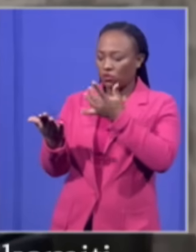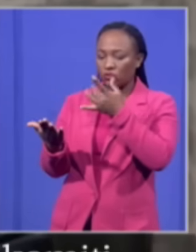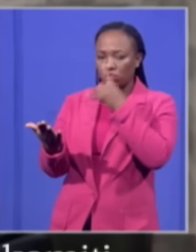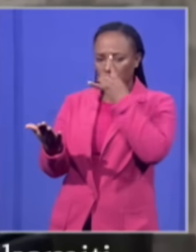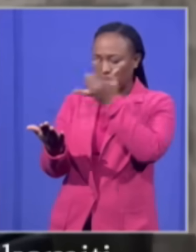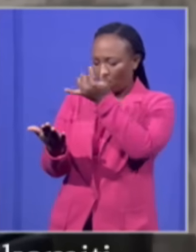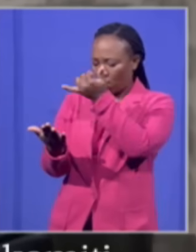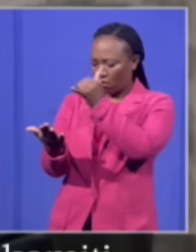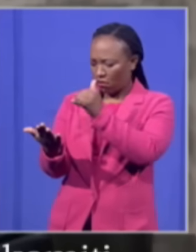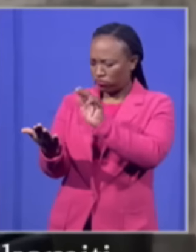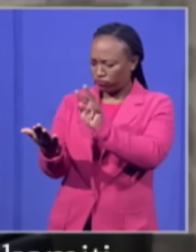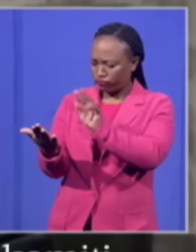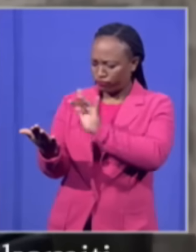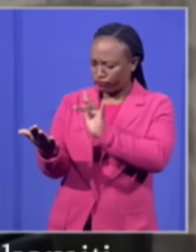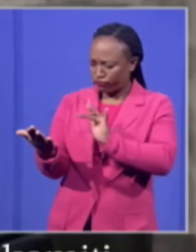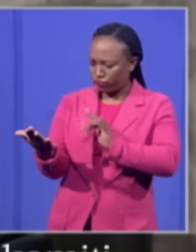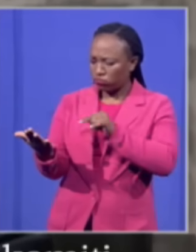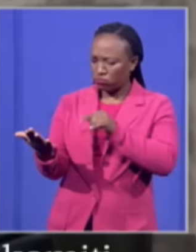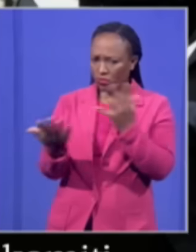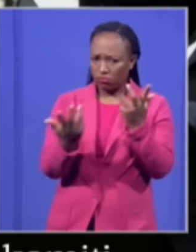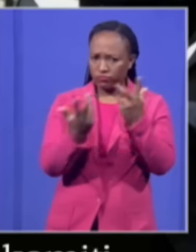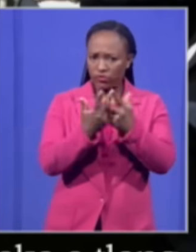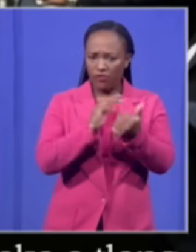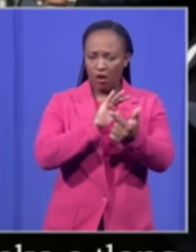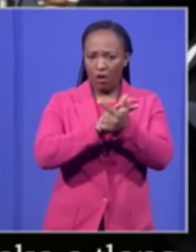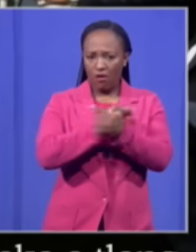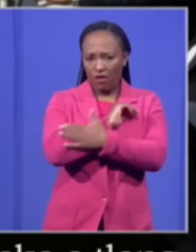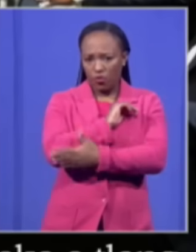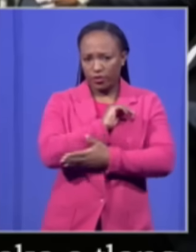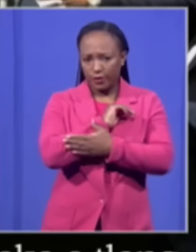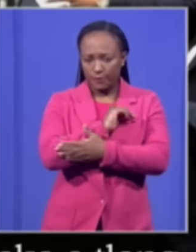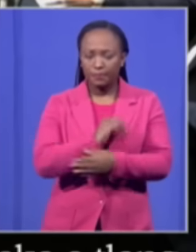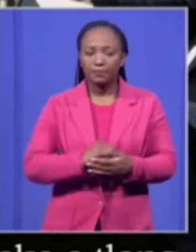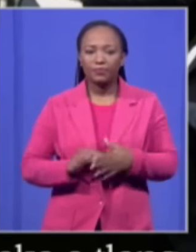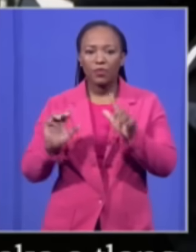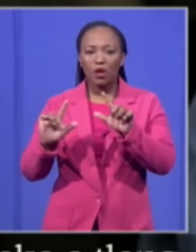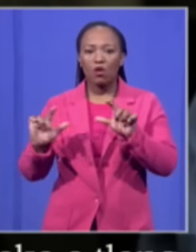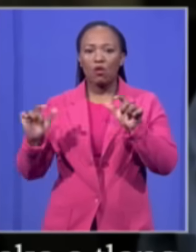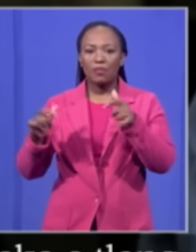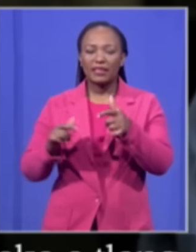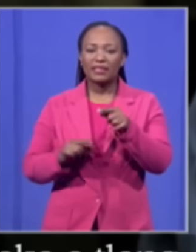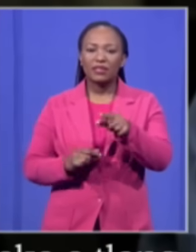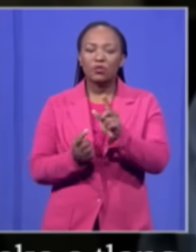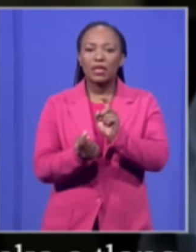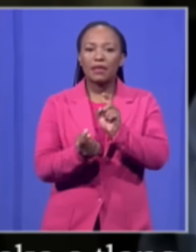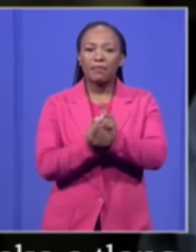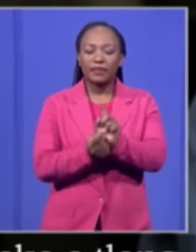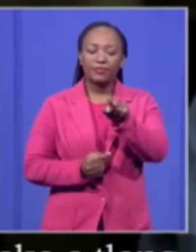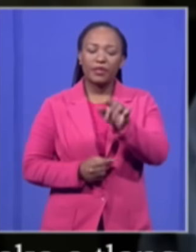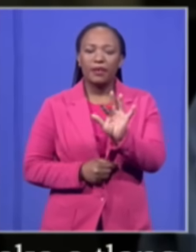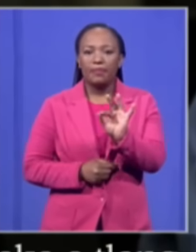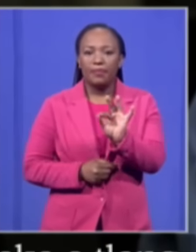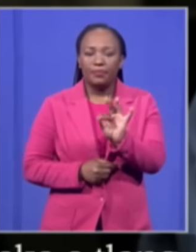the law of the Republic. Komiti tla kopana ka mosupologo go konosetsa dintlhakaelo tsa